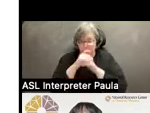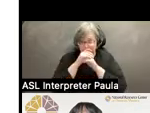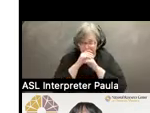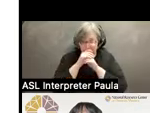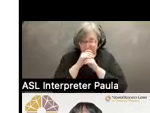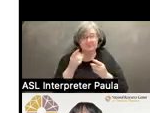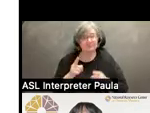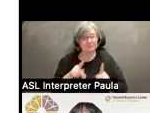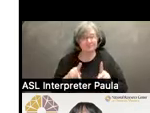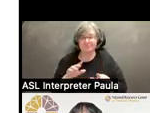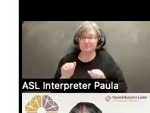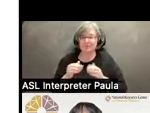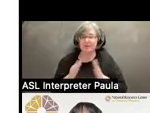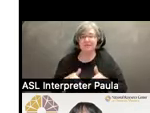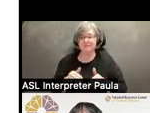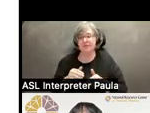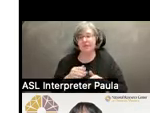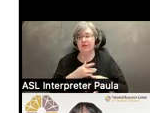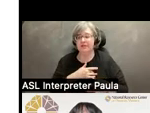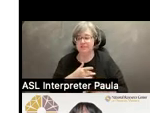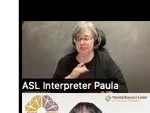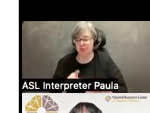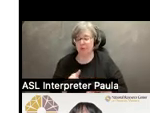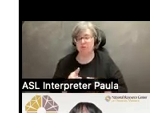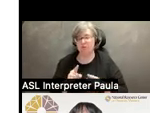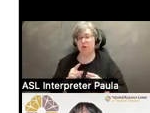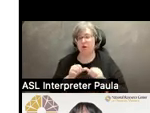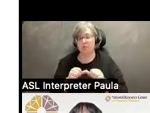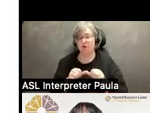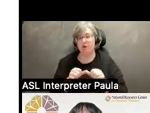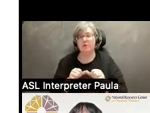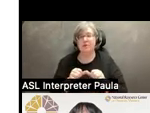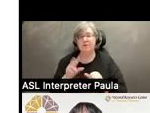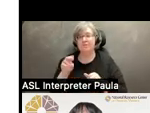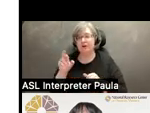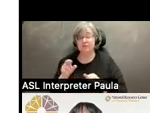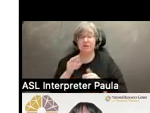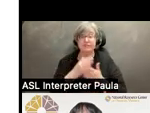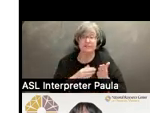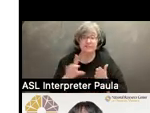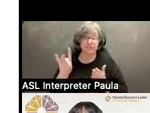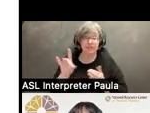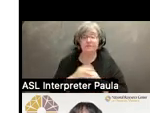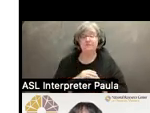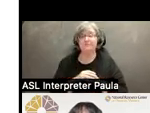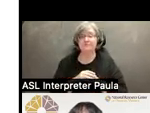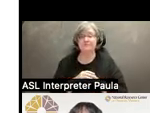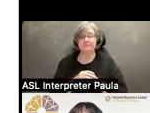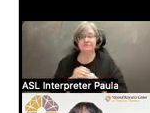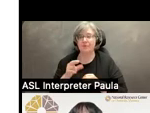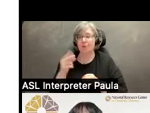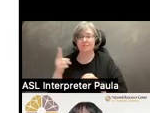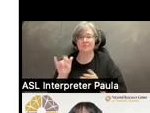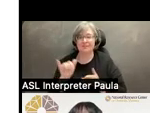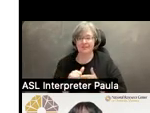housing, they're typically going to a permanent voucher that is either a Section 8 voucher or something